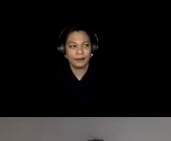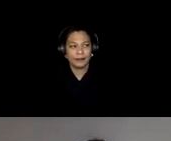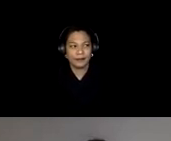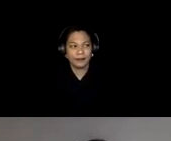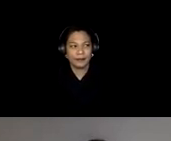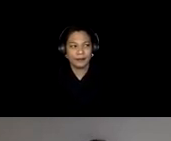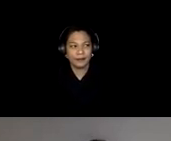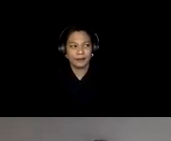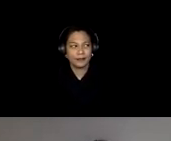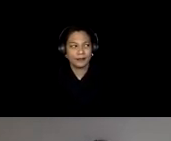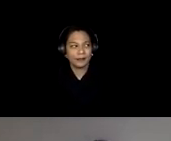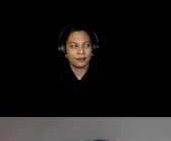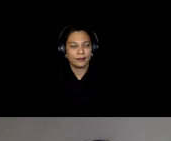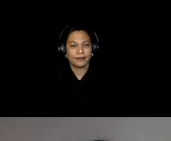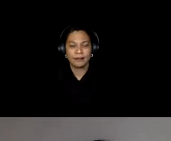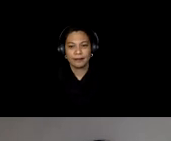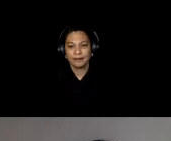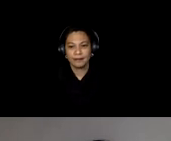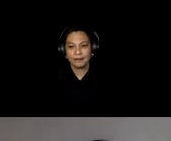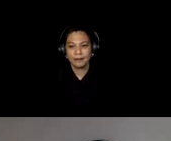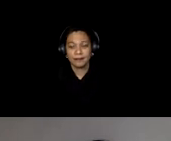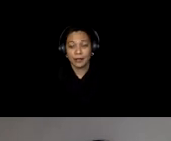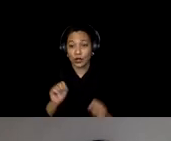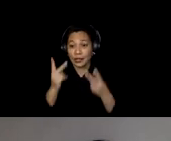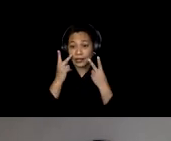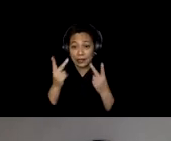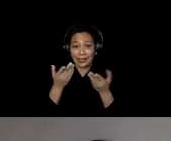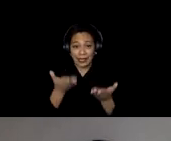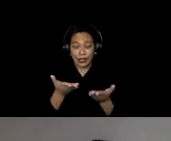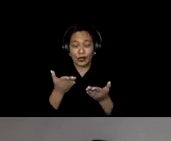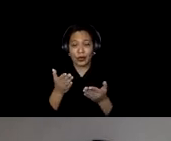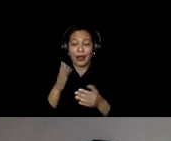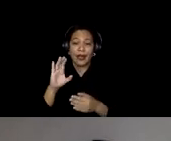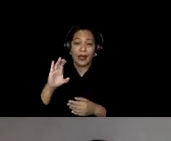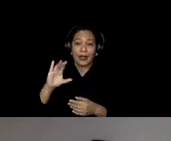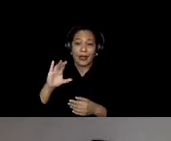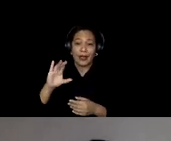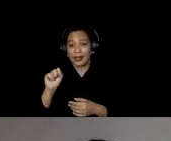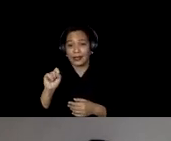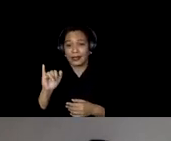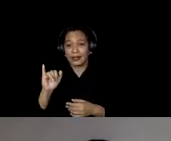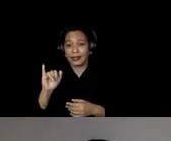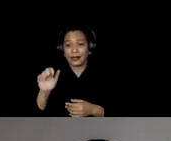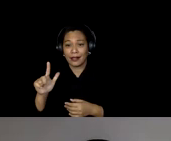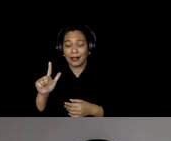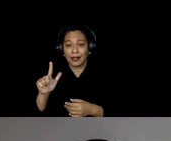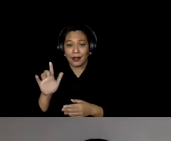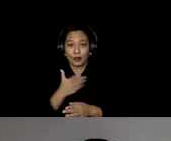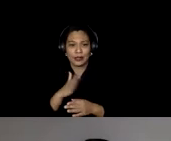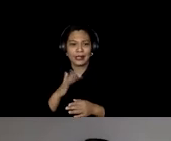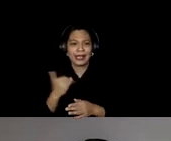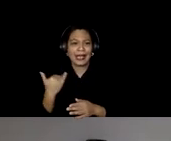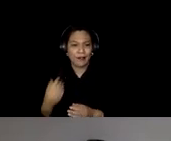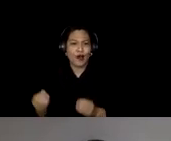So you can see here, not surprisingly, classical music has more average monthly searches than